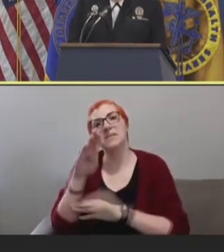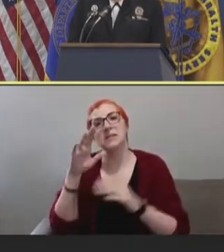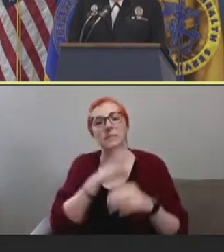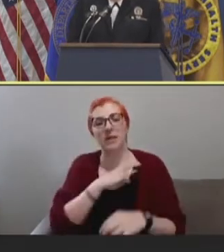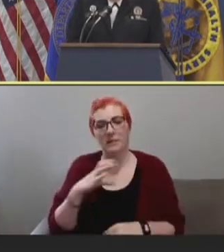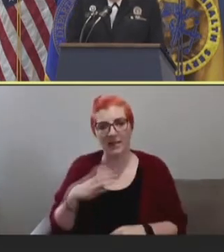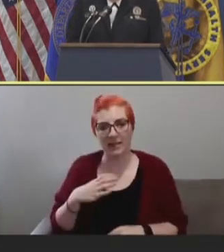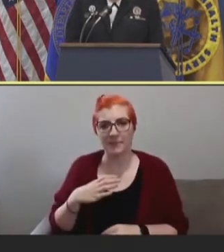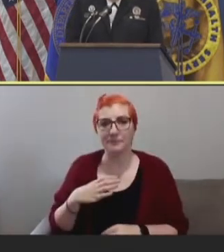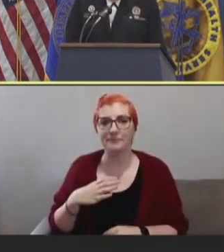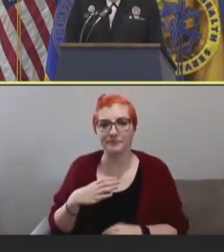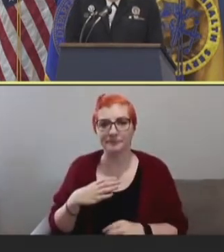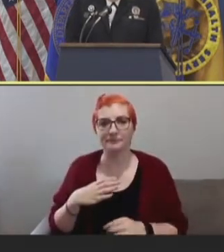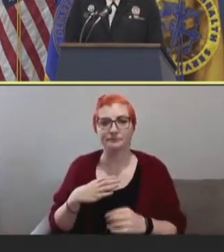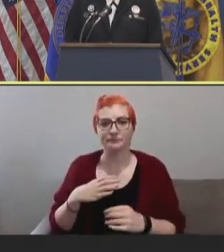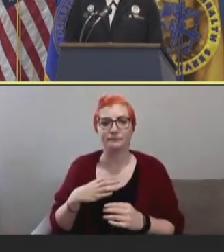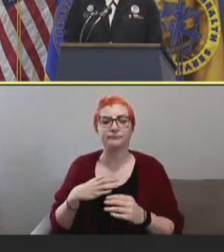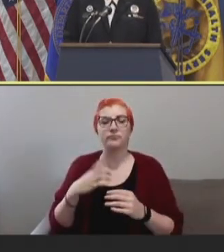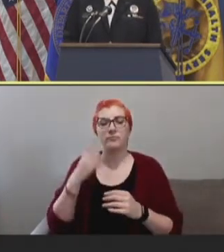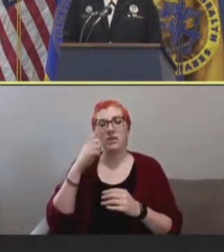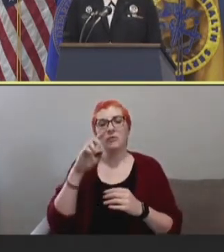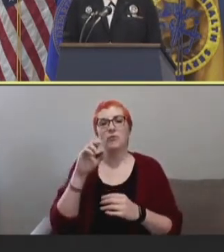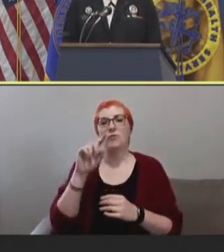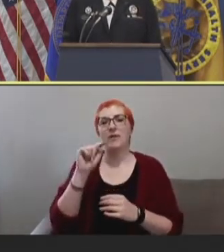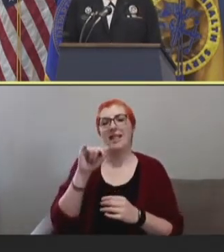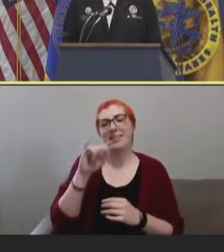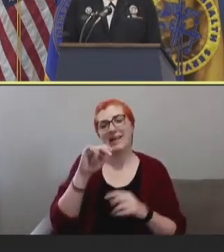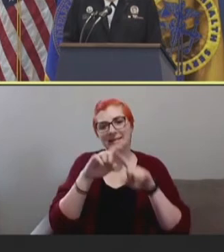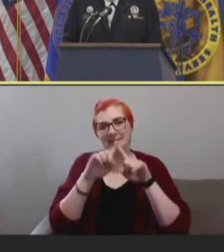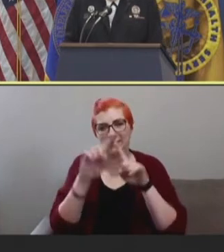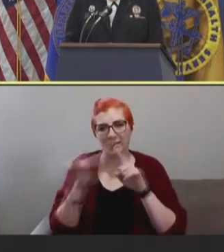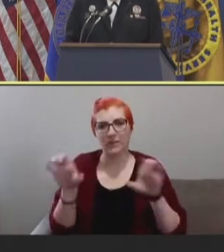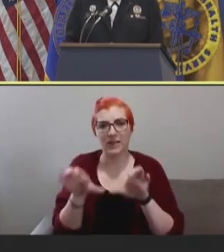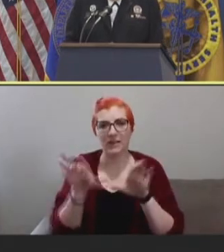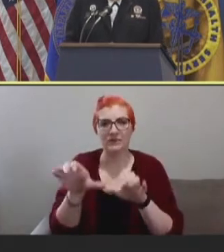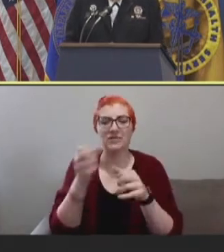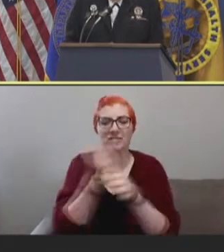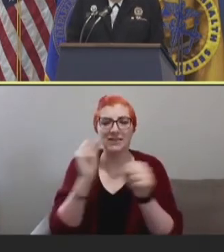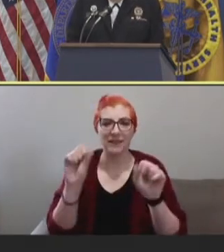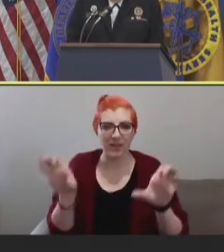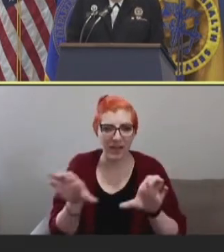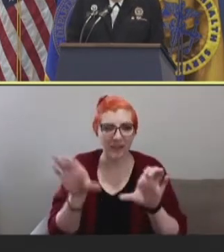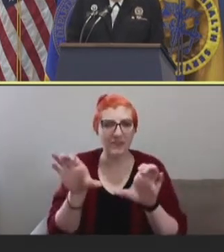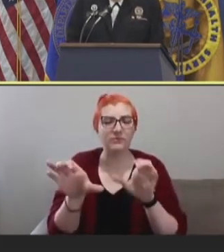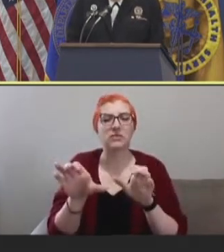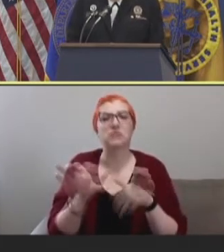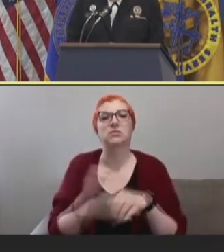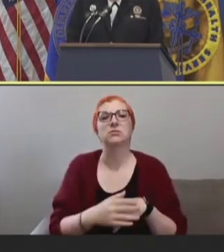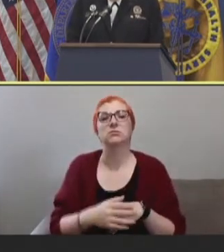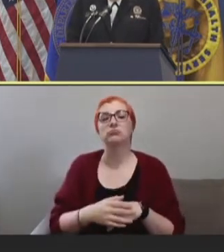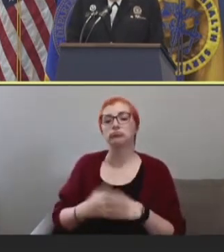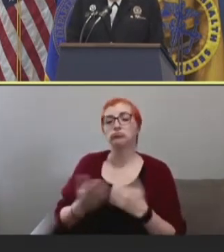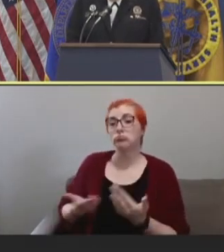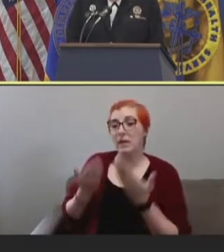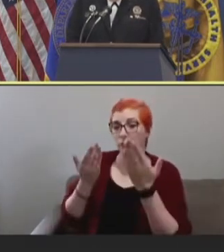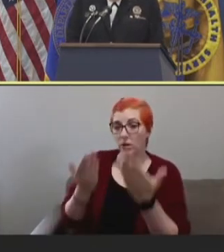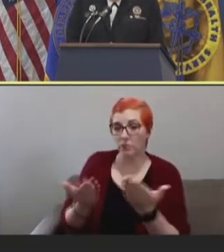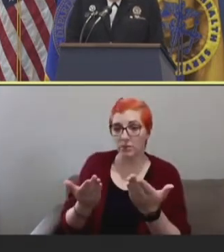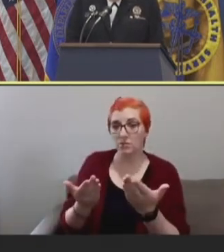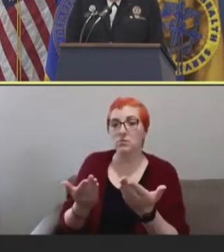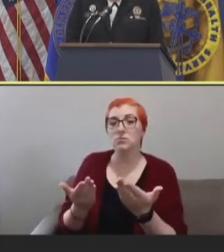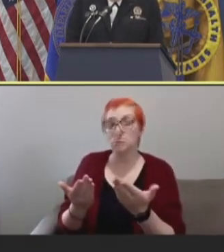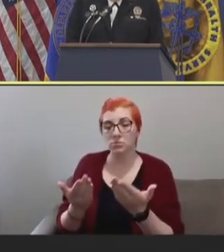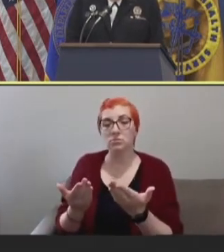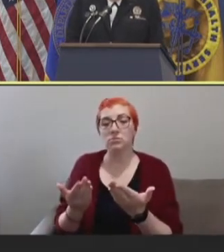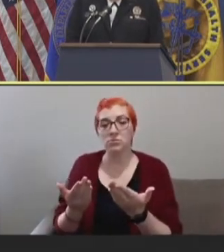outline opportunities for continual improvement of vaccine safety activities, make recommendations to minimize preventable